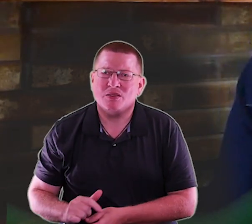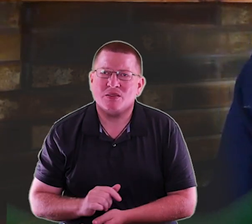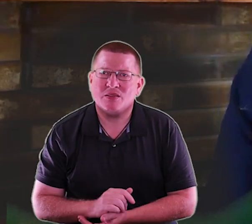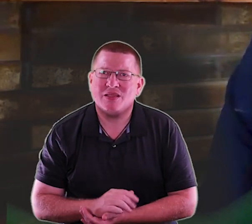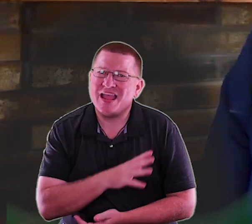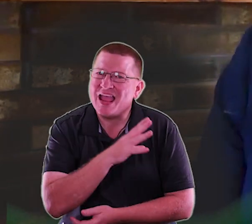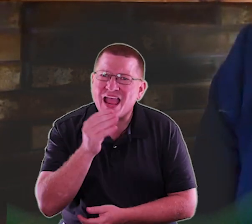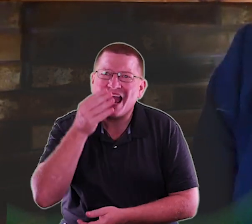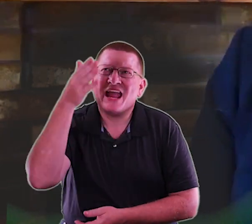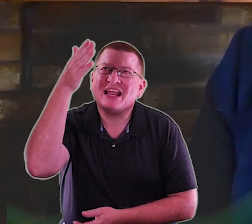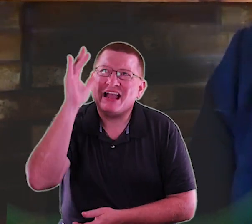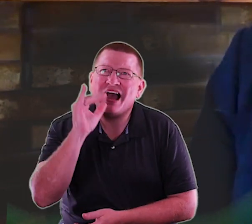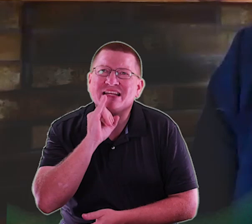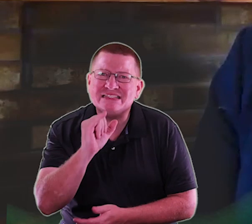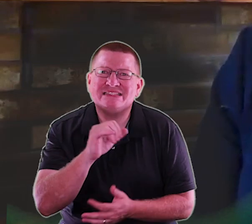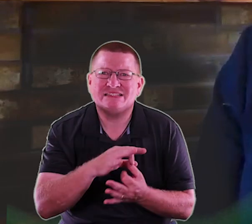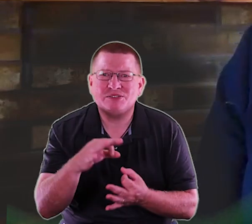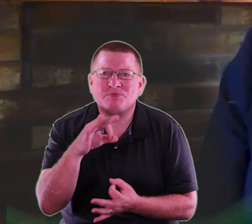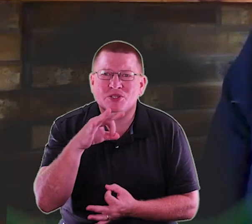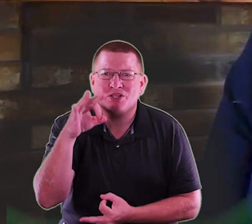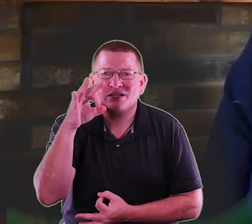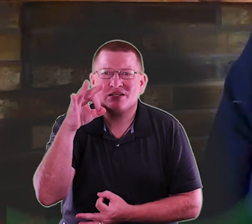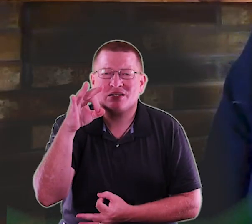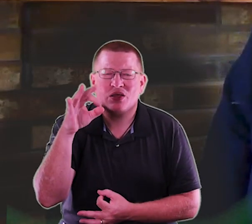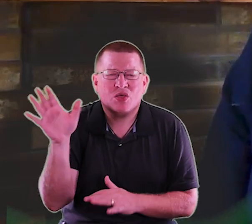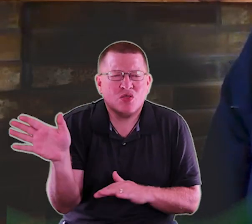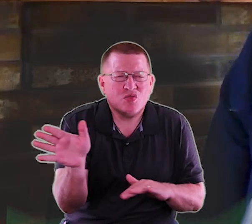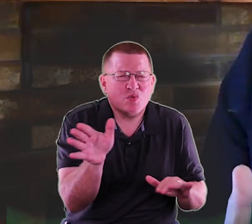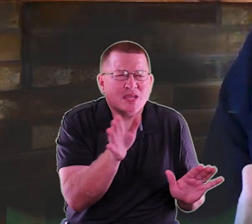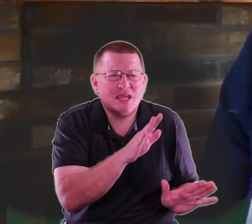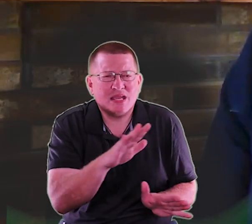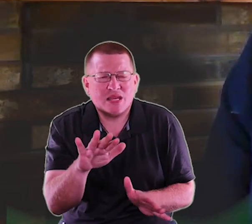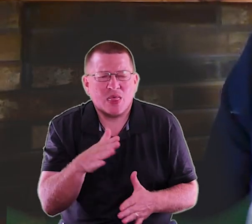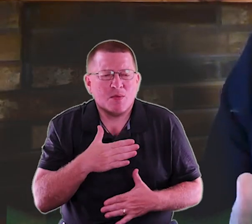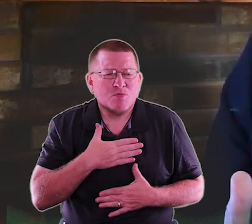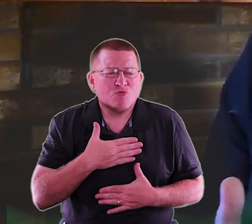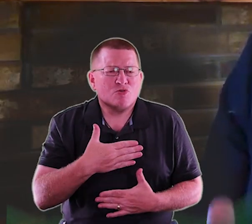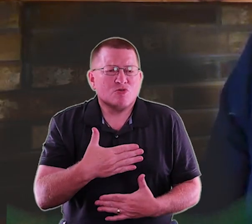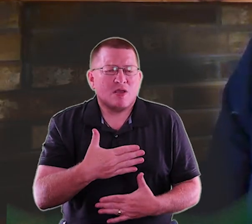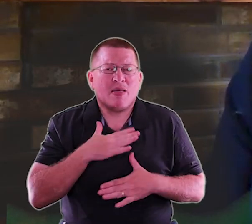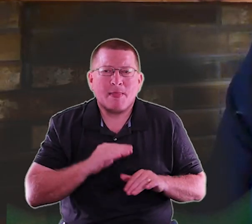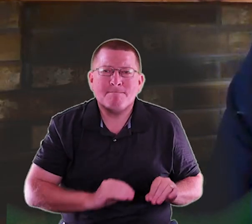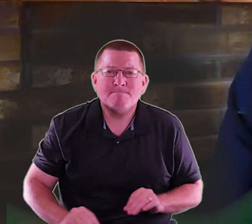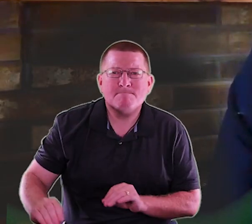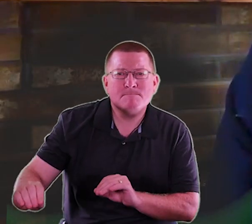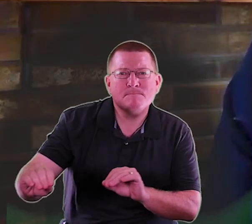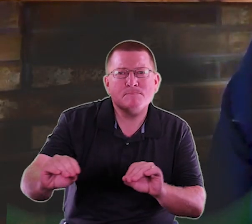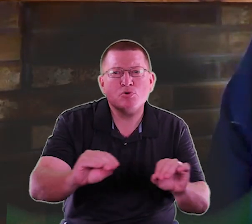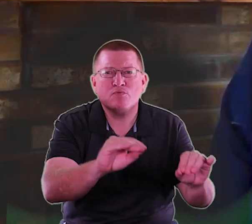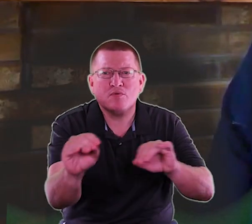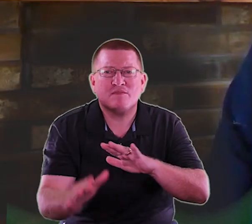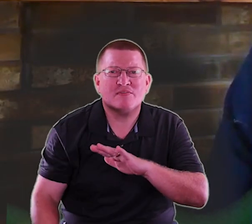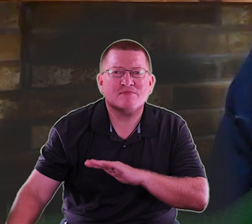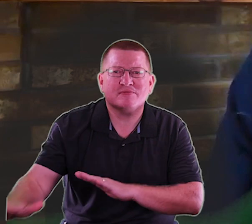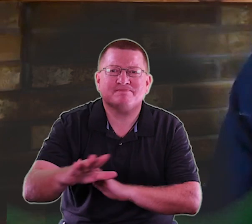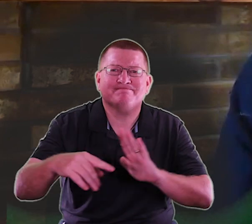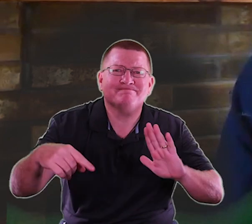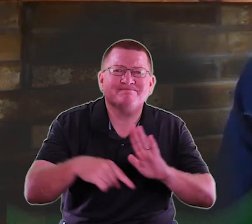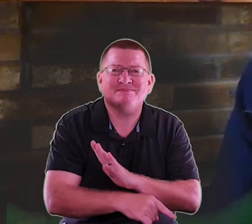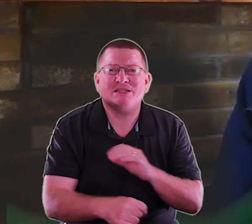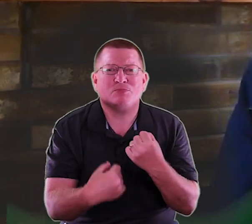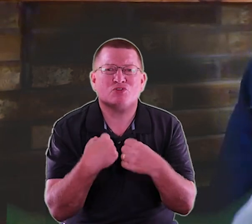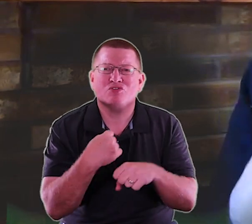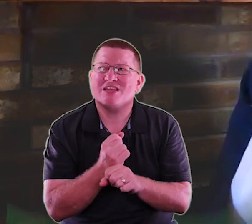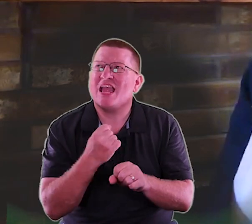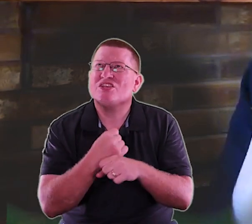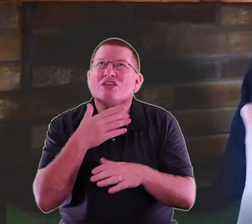And God is spirit. The wind, the breath that moved over the face of the deep at creation, the